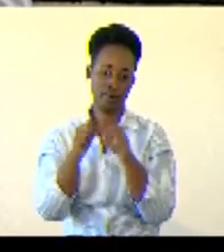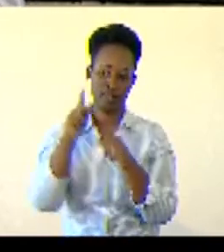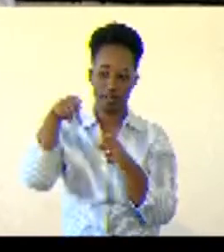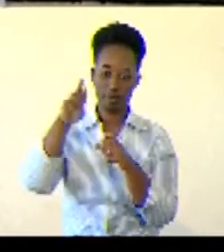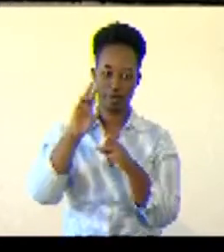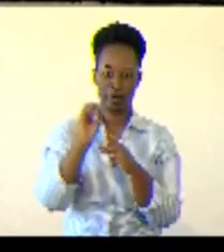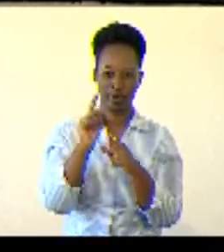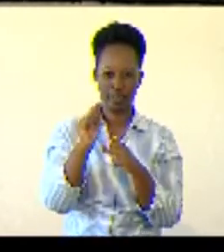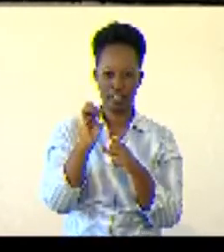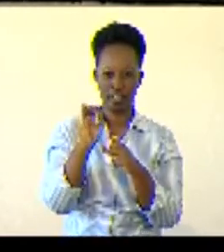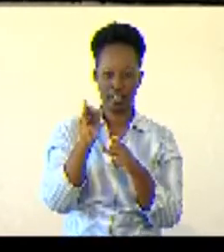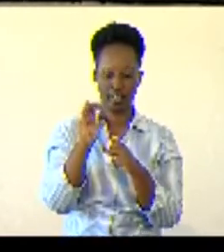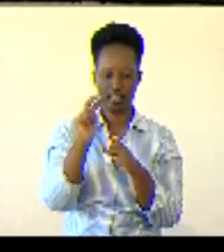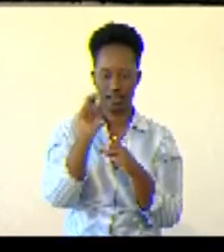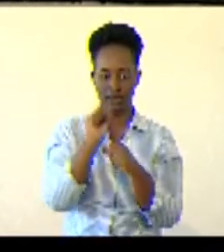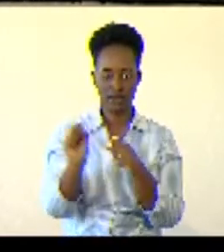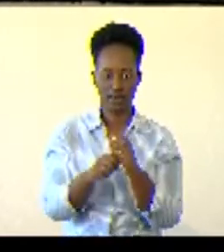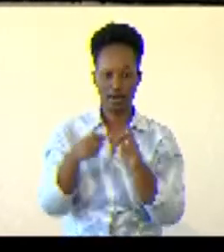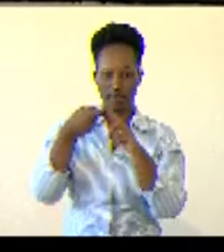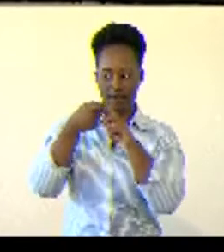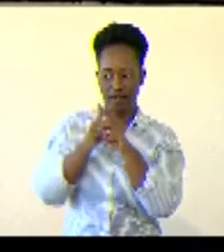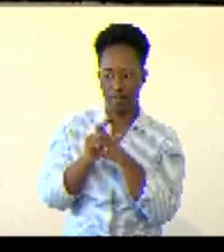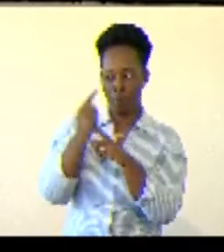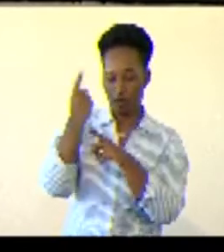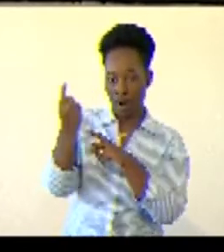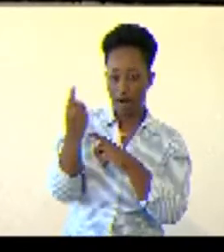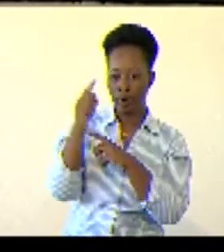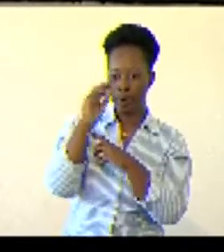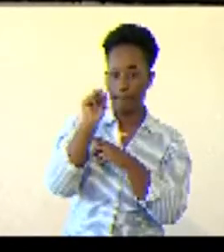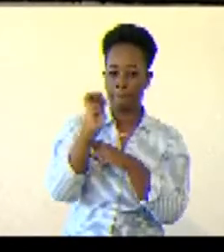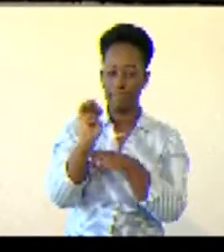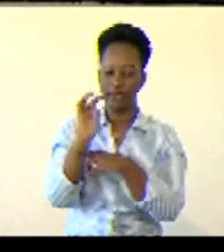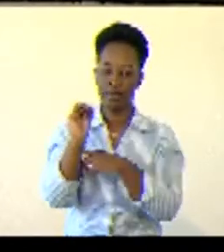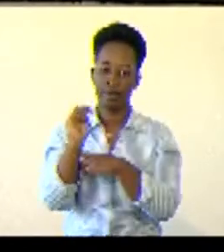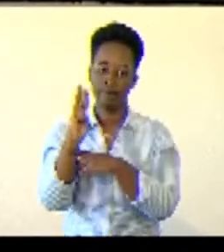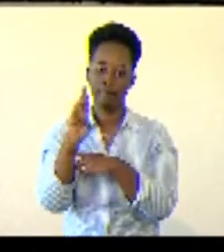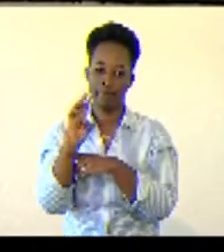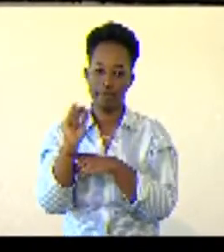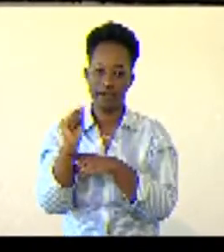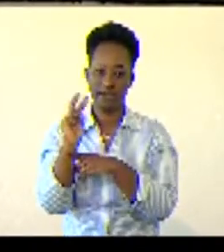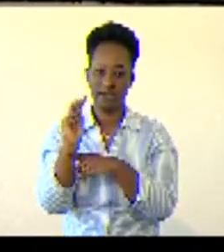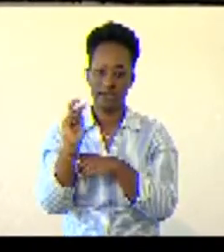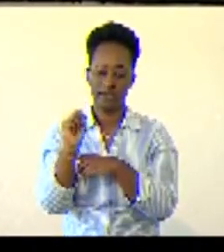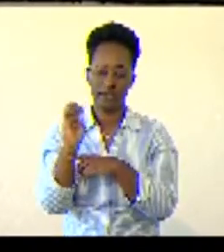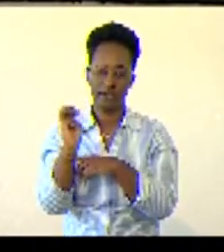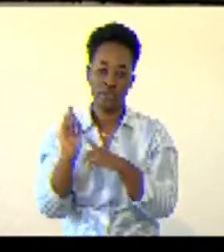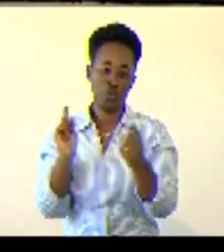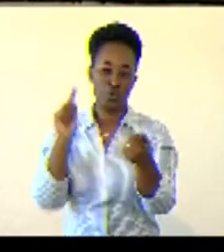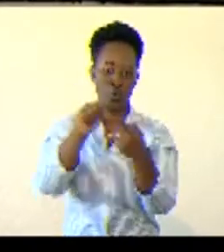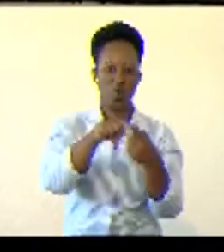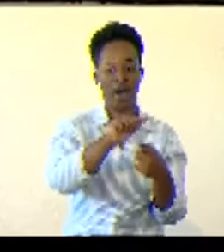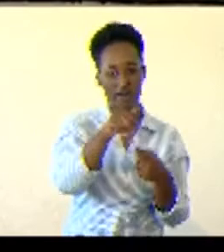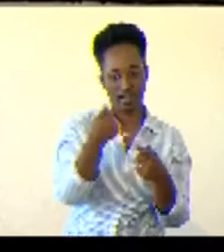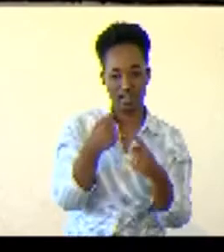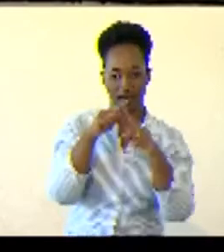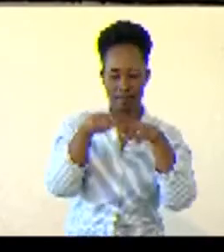move from one membrane to another membrane by the help of energy. And I mentioned the energy